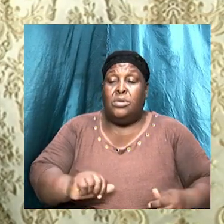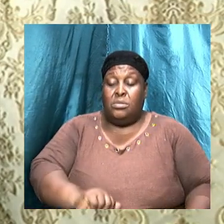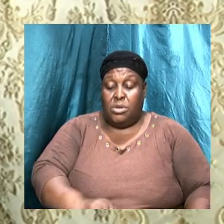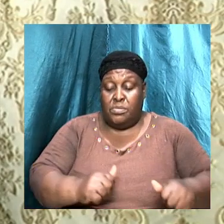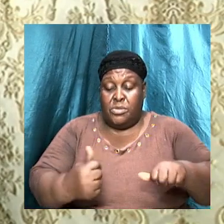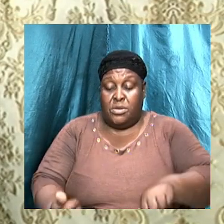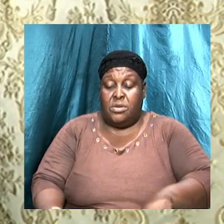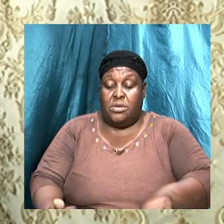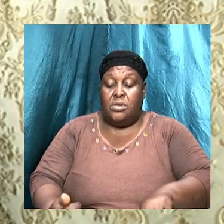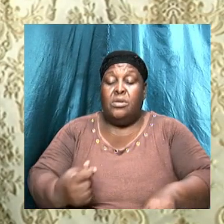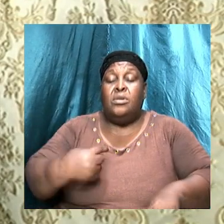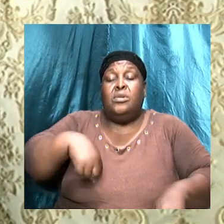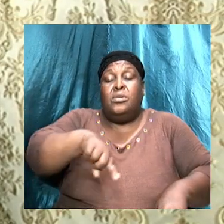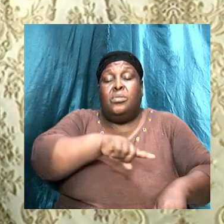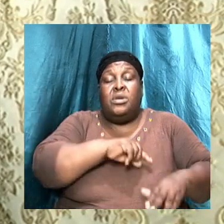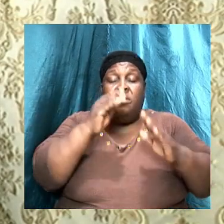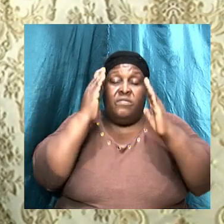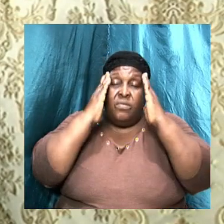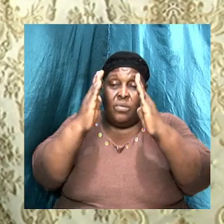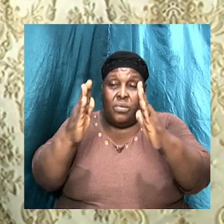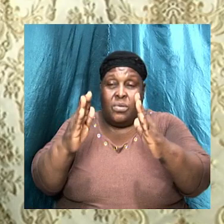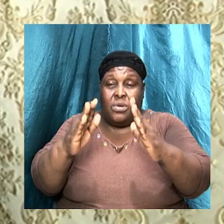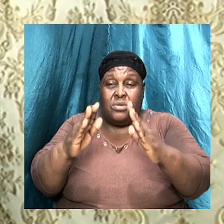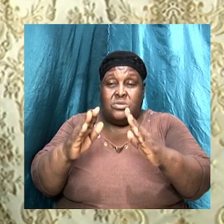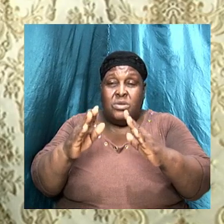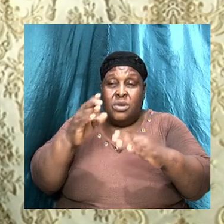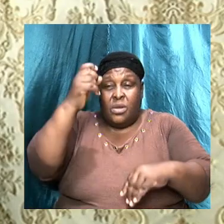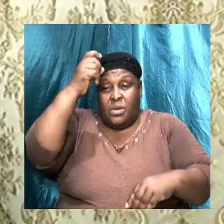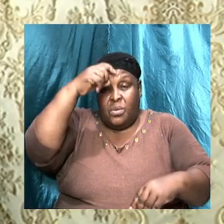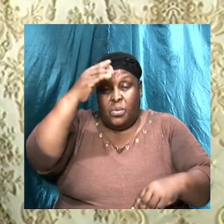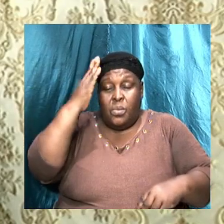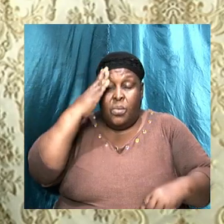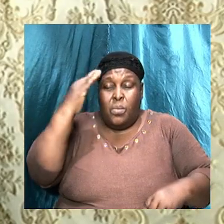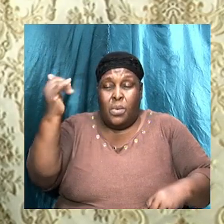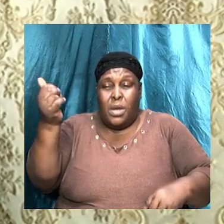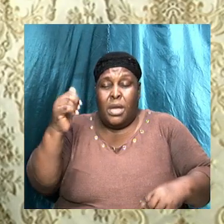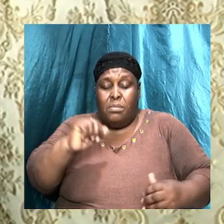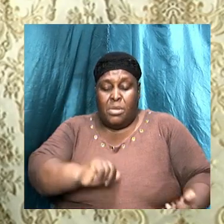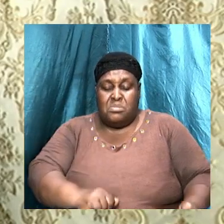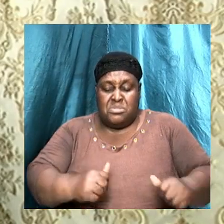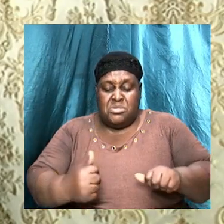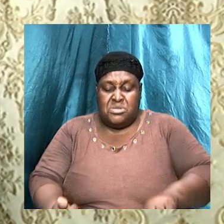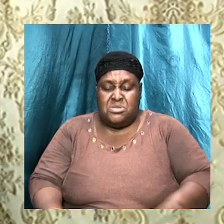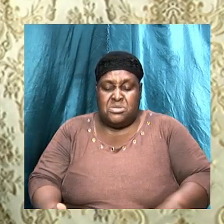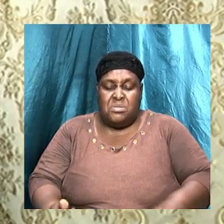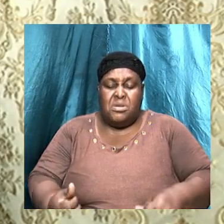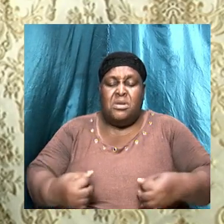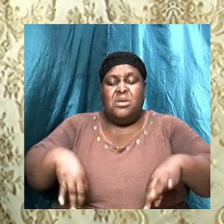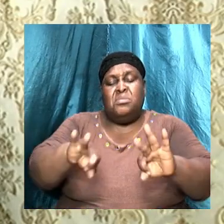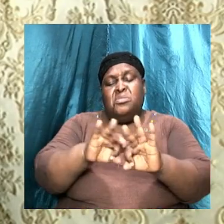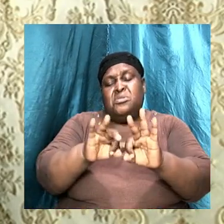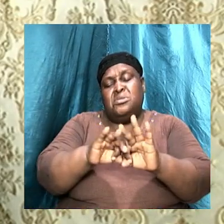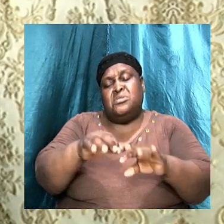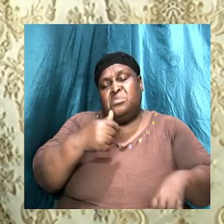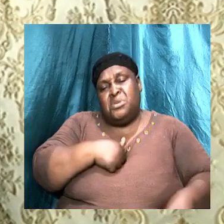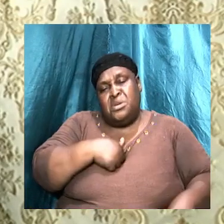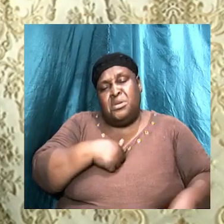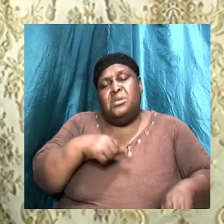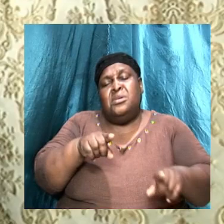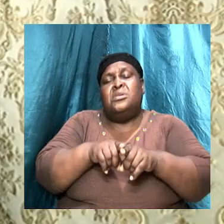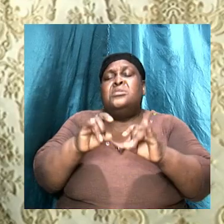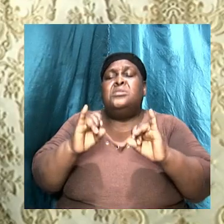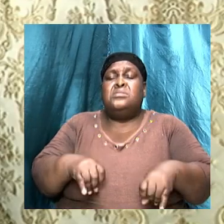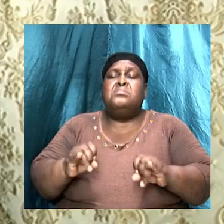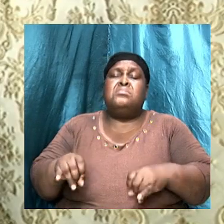We focused last week also on why is baptism important to me as an individual. Amen.